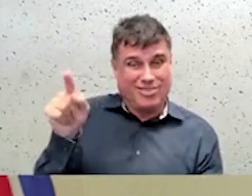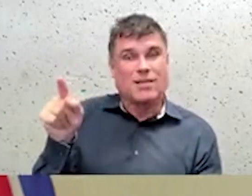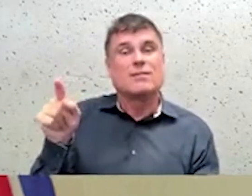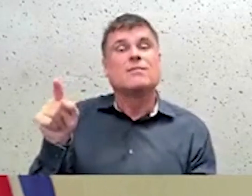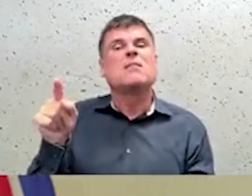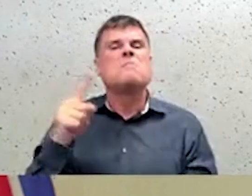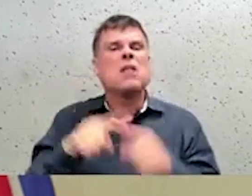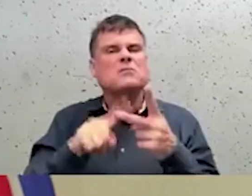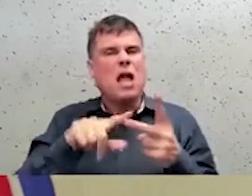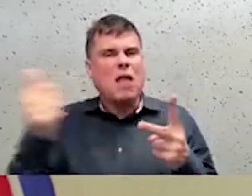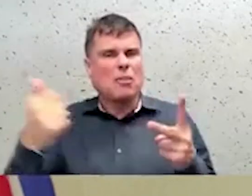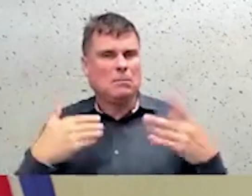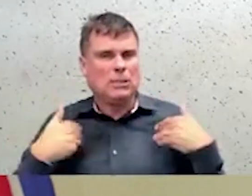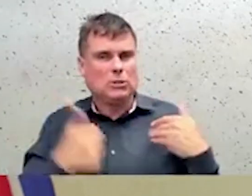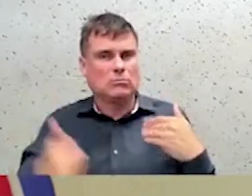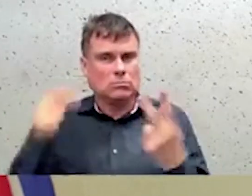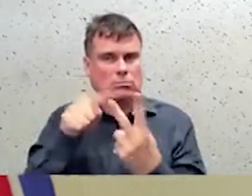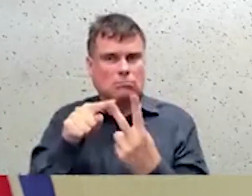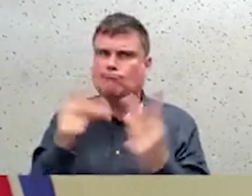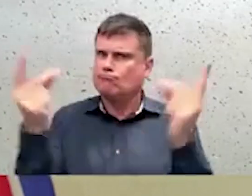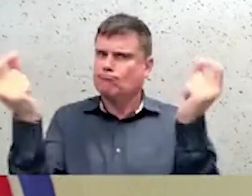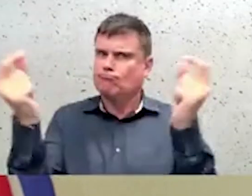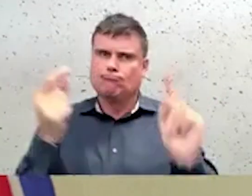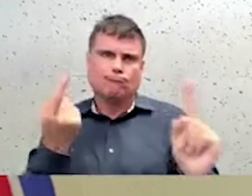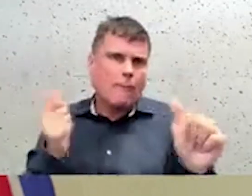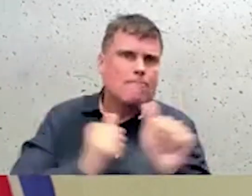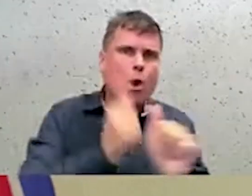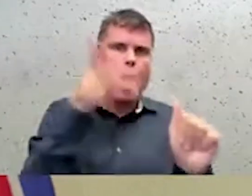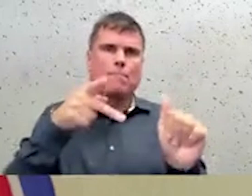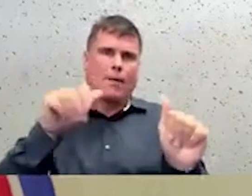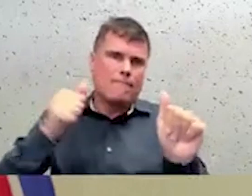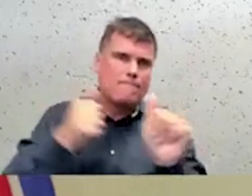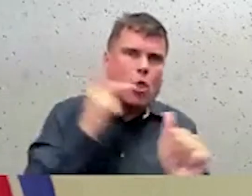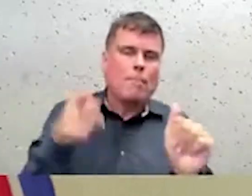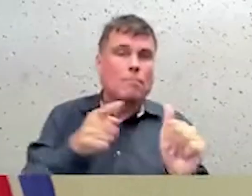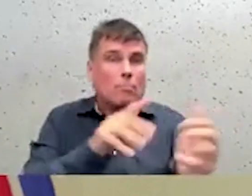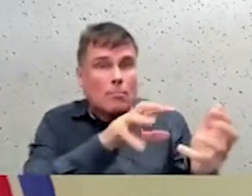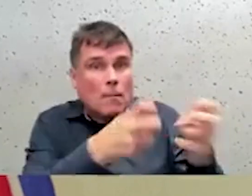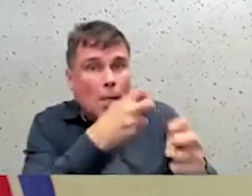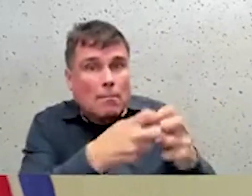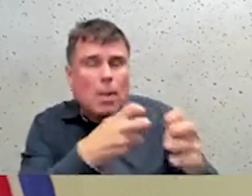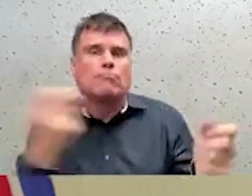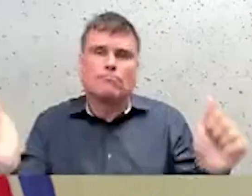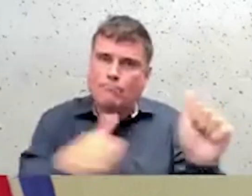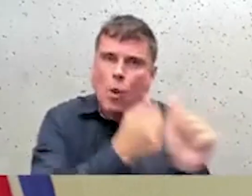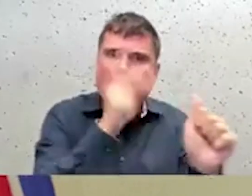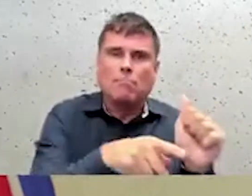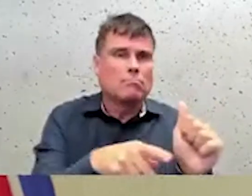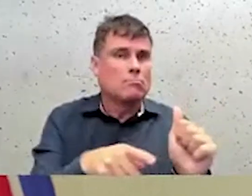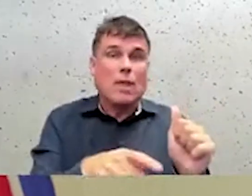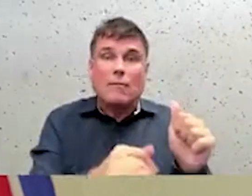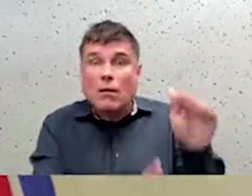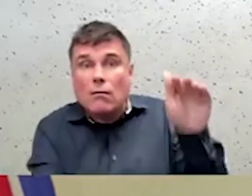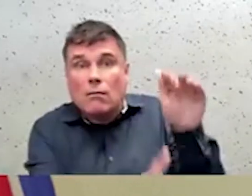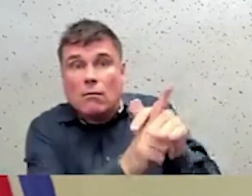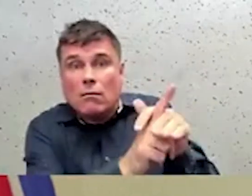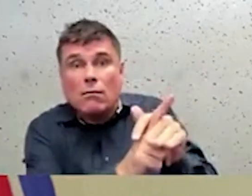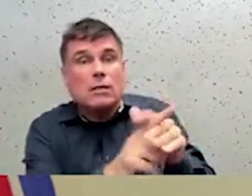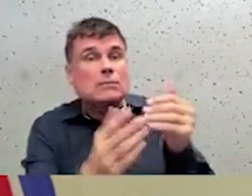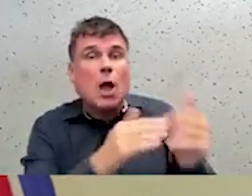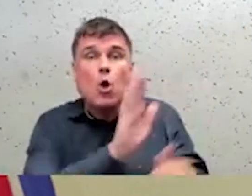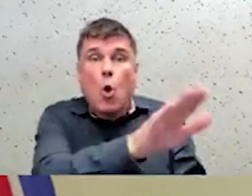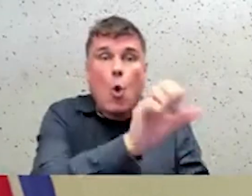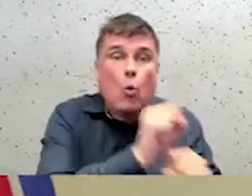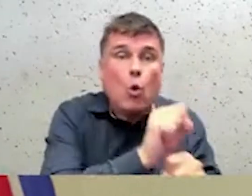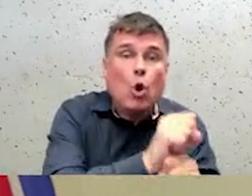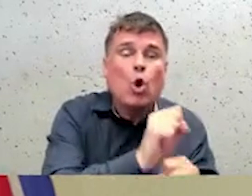frankly. When issues are brought forward, whether through the work of the media or through interventions